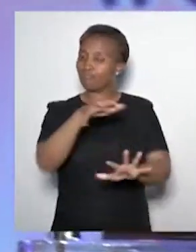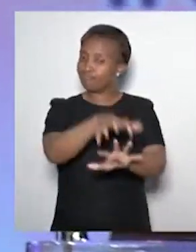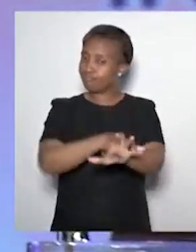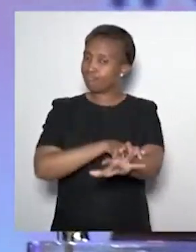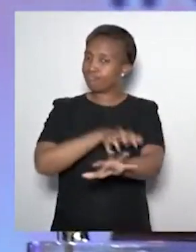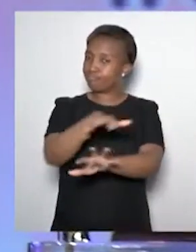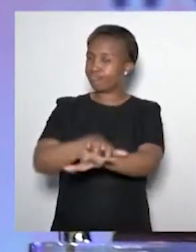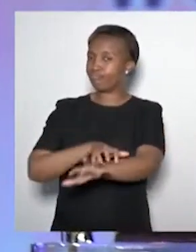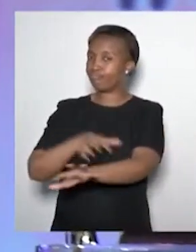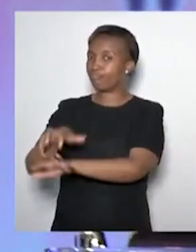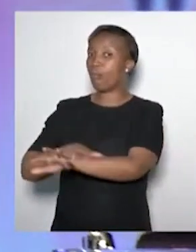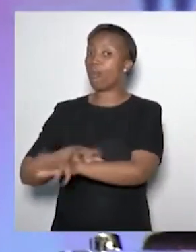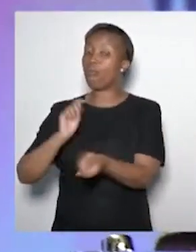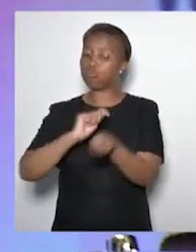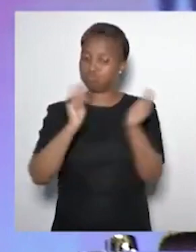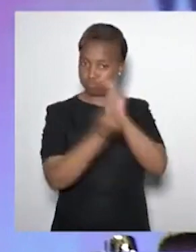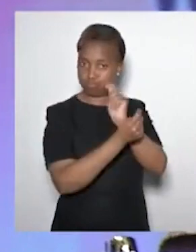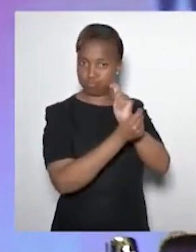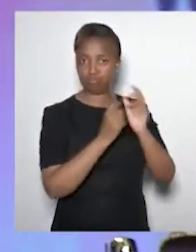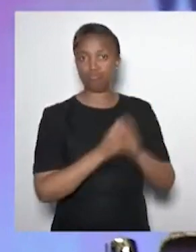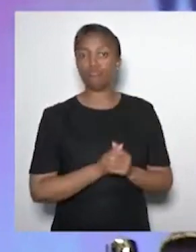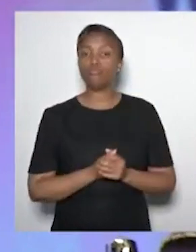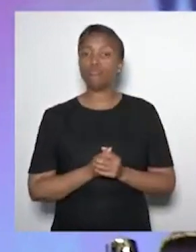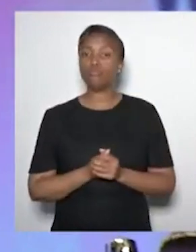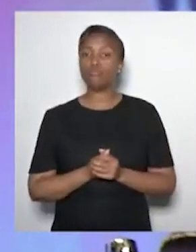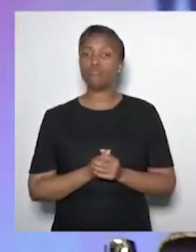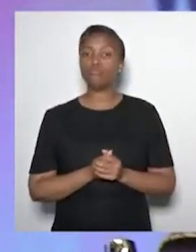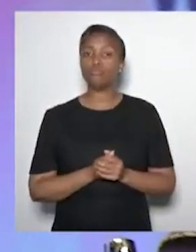agricultural transformation.